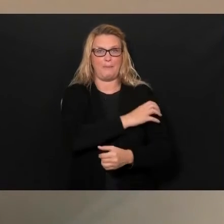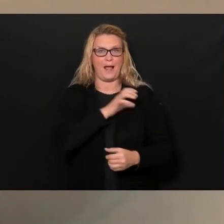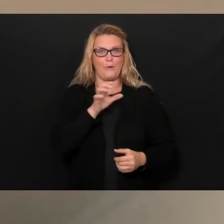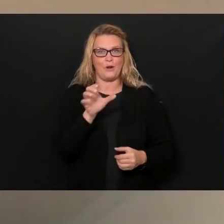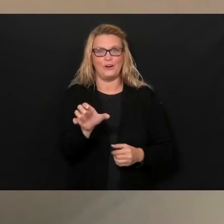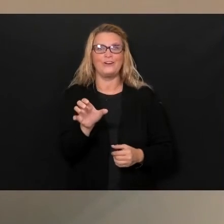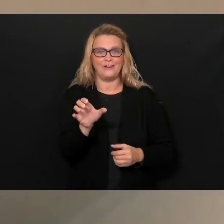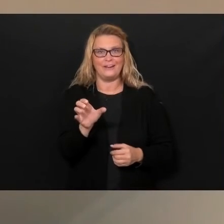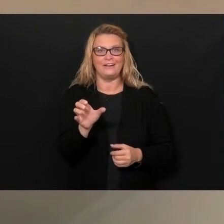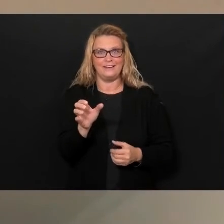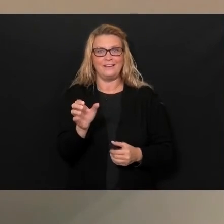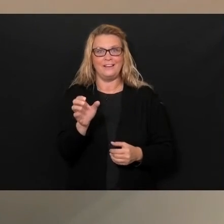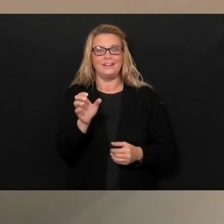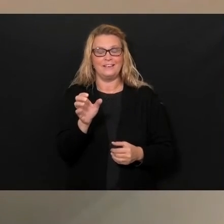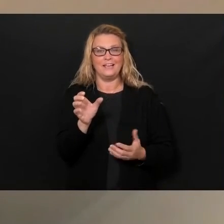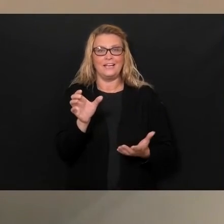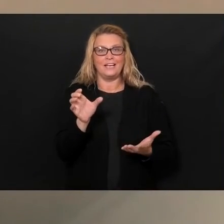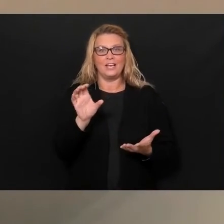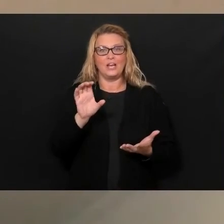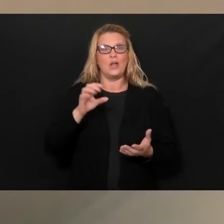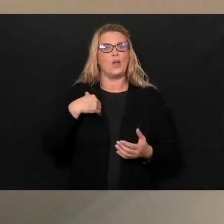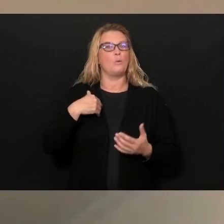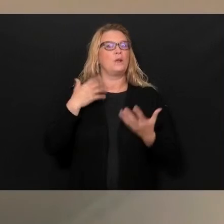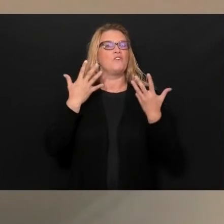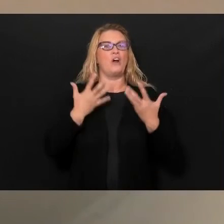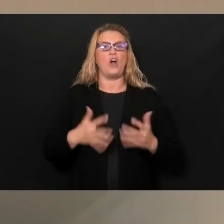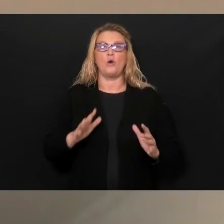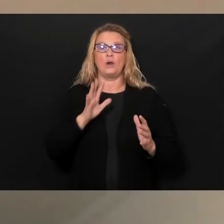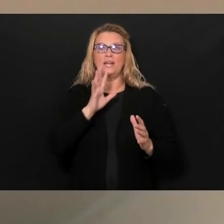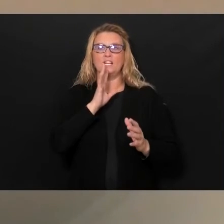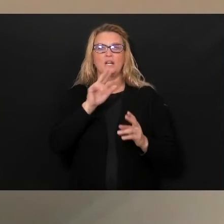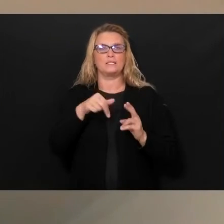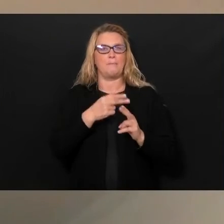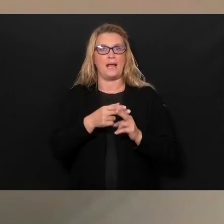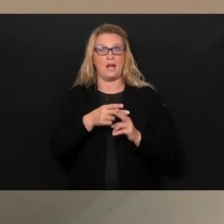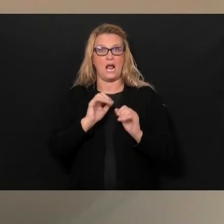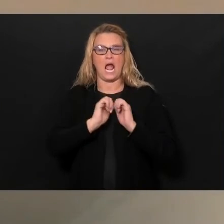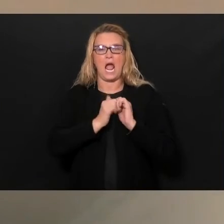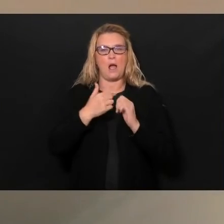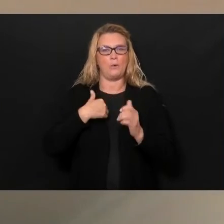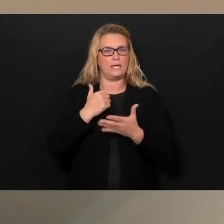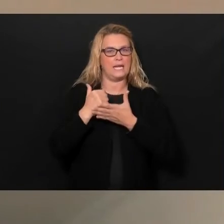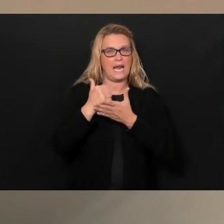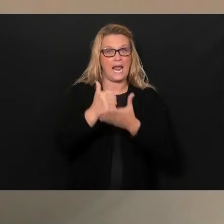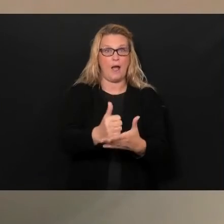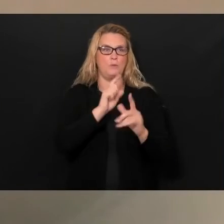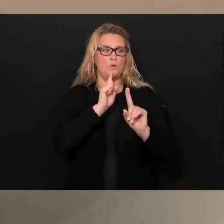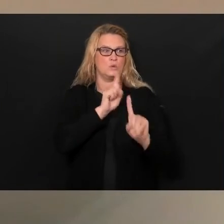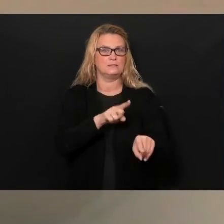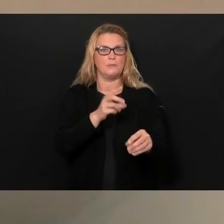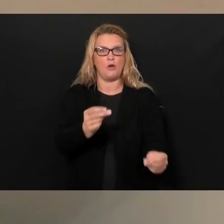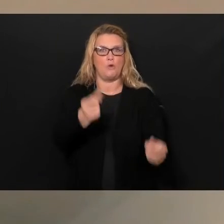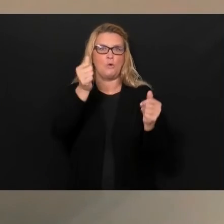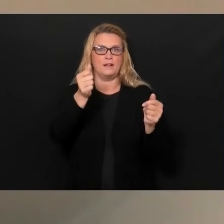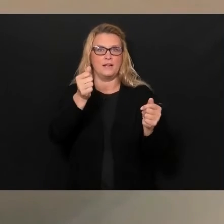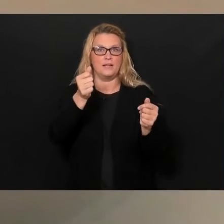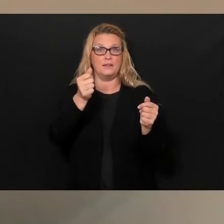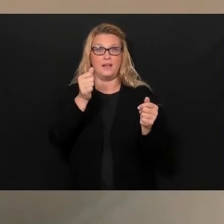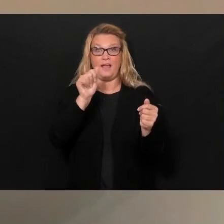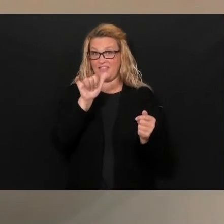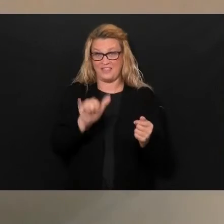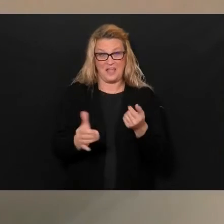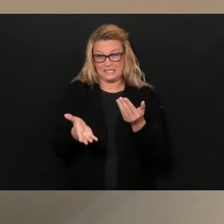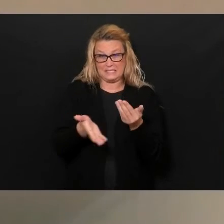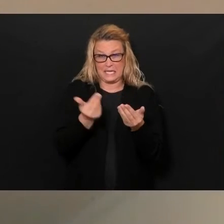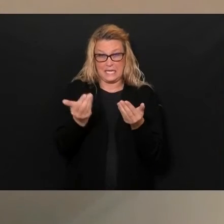brakes. And the governor's talked a lot about running to the fire. Well, this is a new kind of fire for us to answer. And it's one that